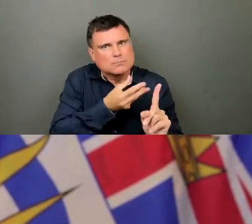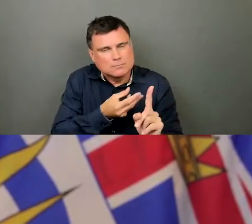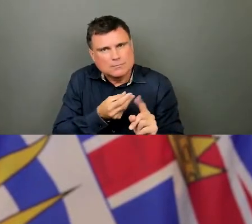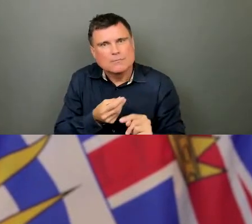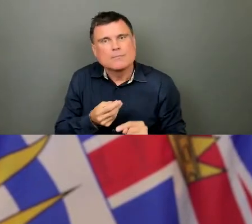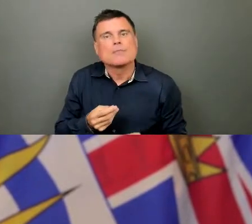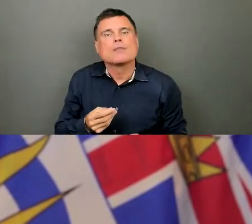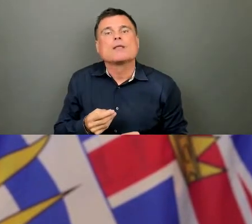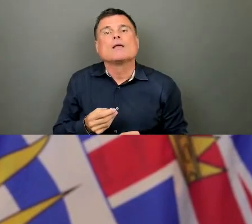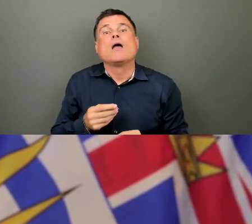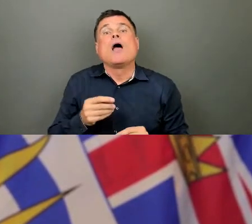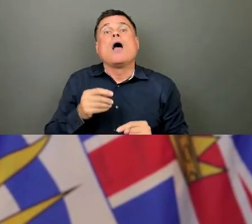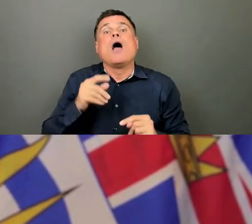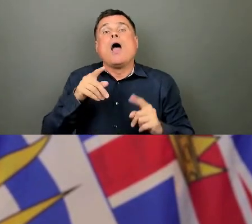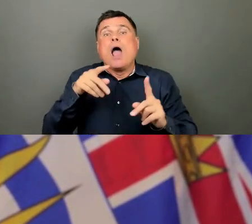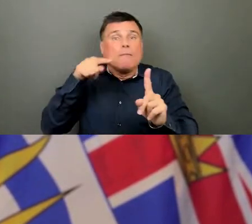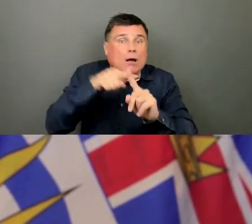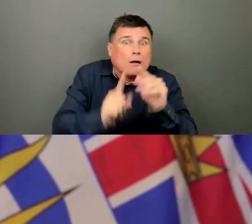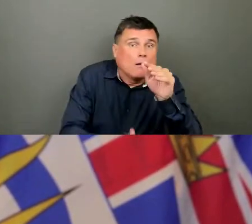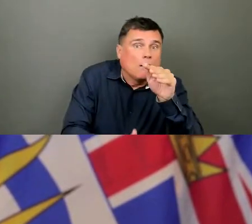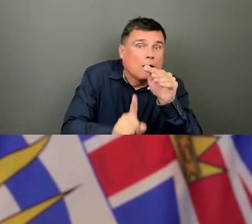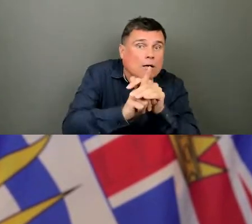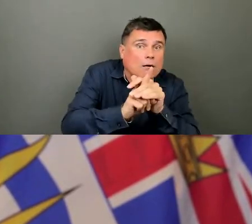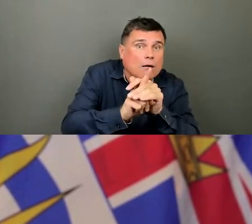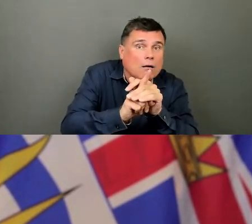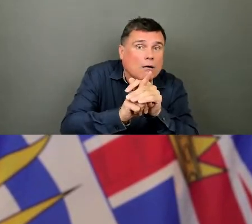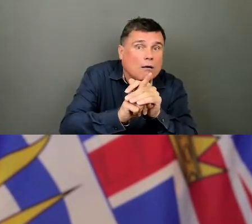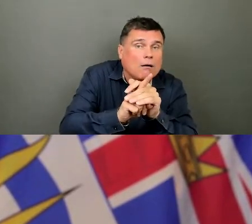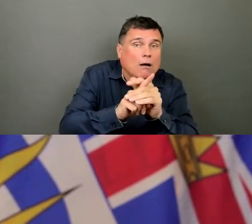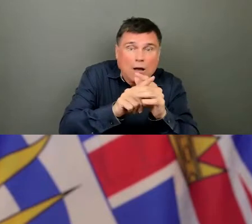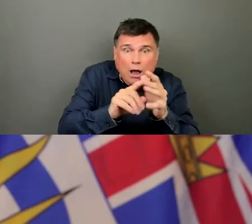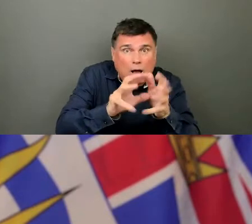reported. Keith Baldrick, Global News.